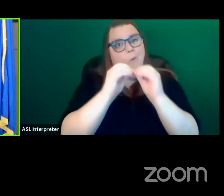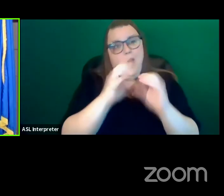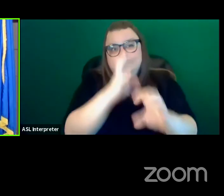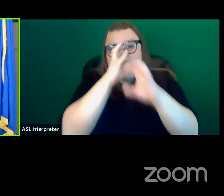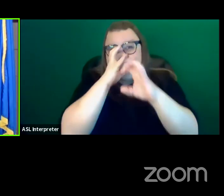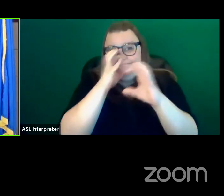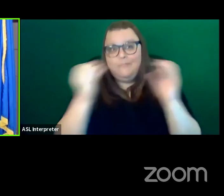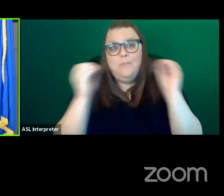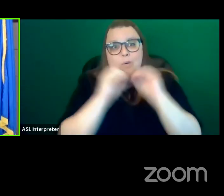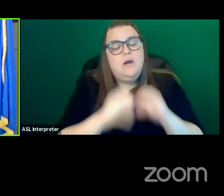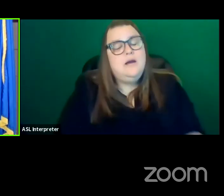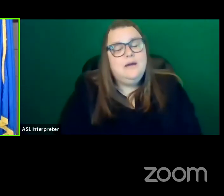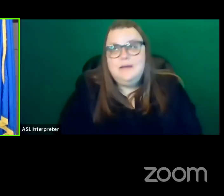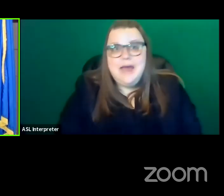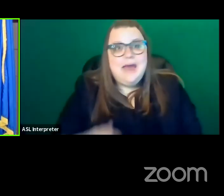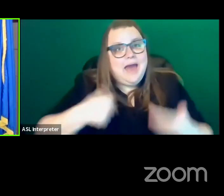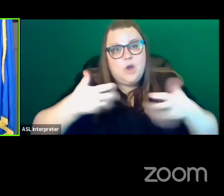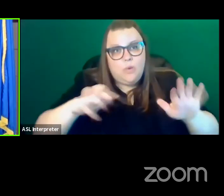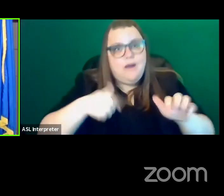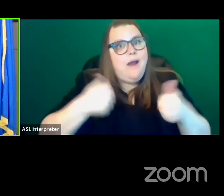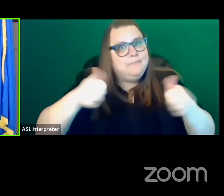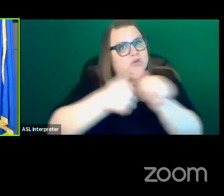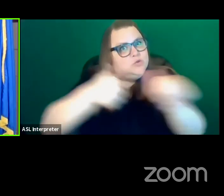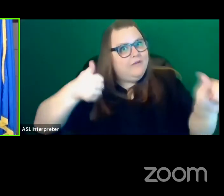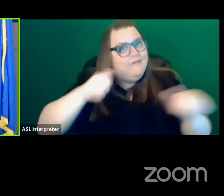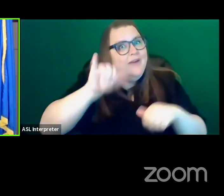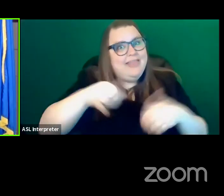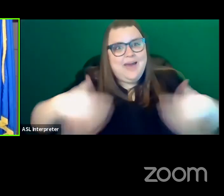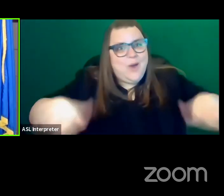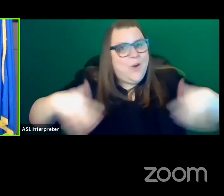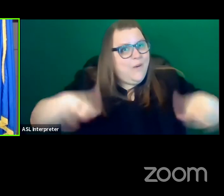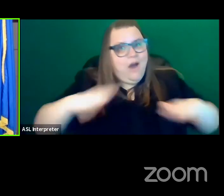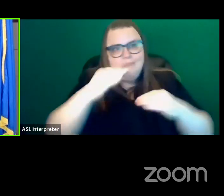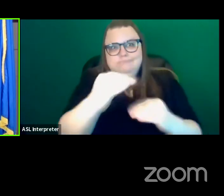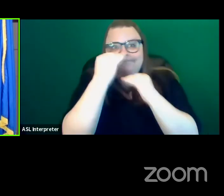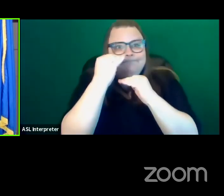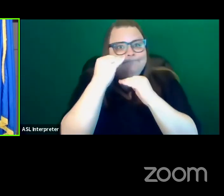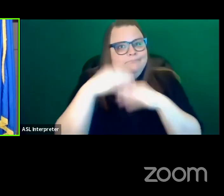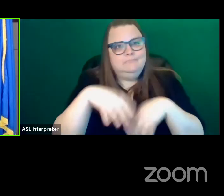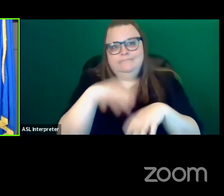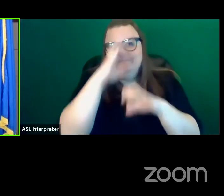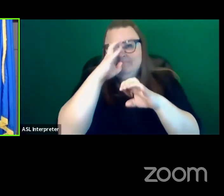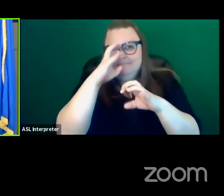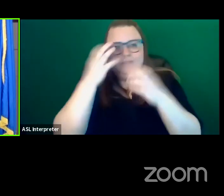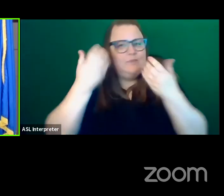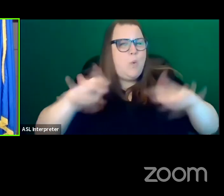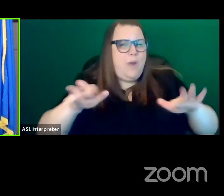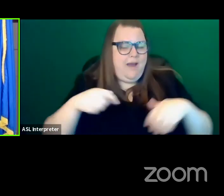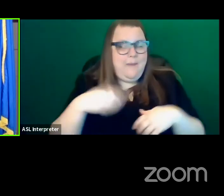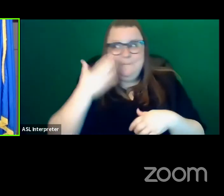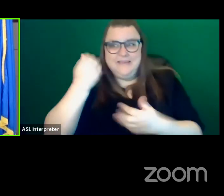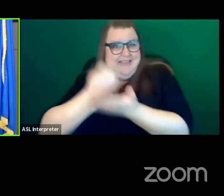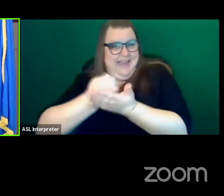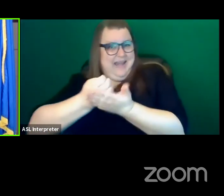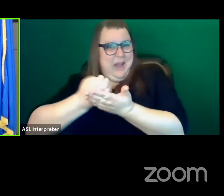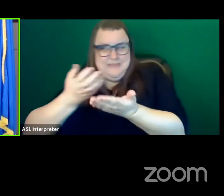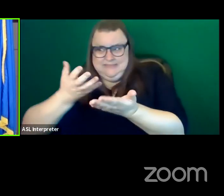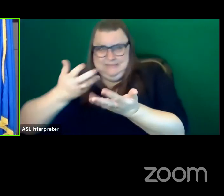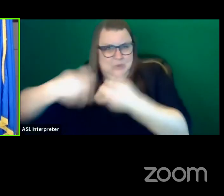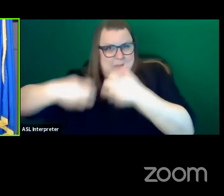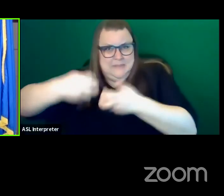I've been desperately trying to avoid in order to balance the economic impacts. But I've been clear since the